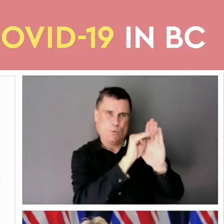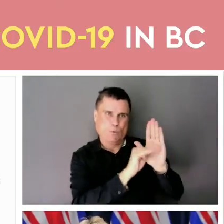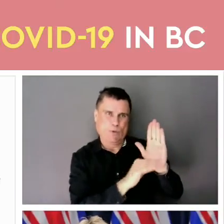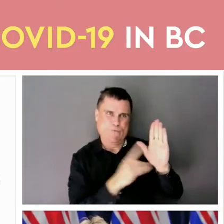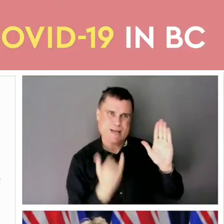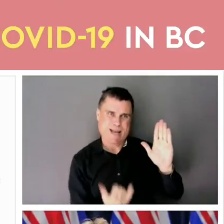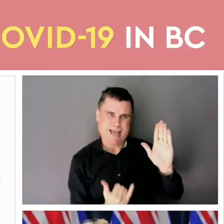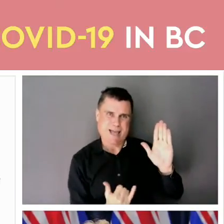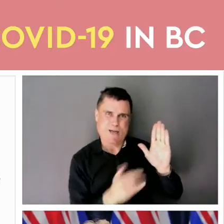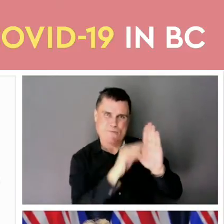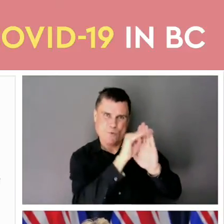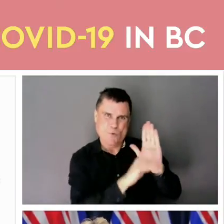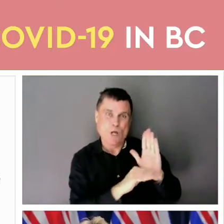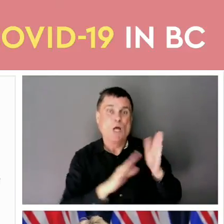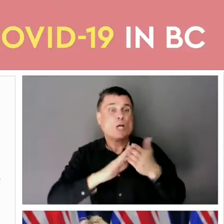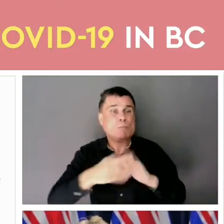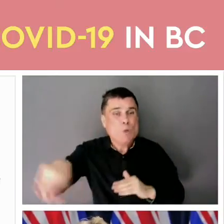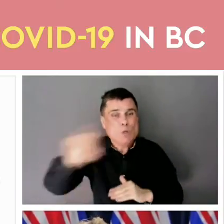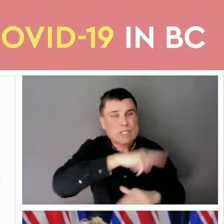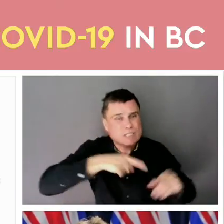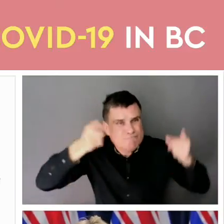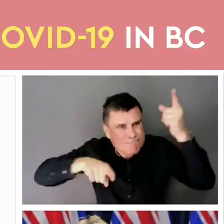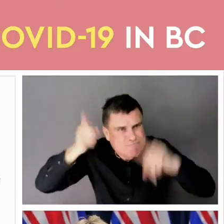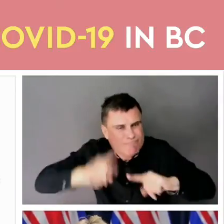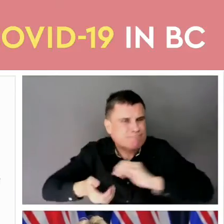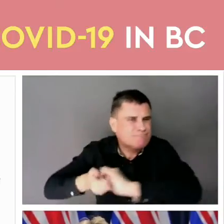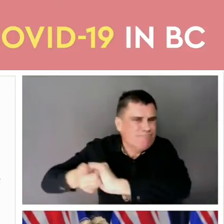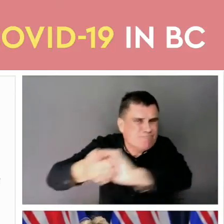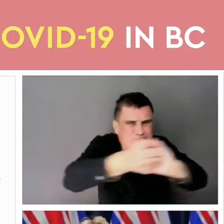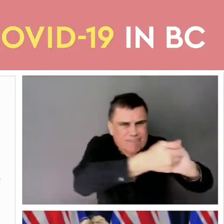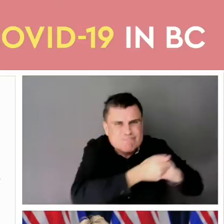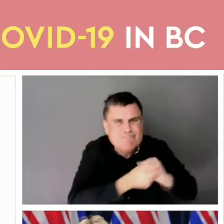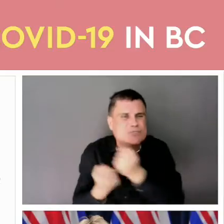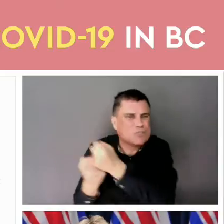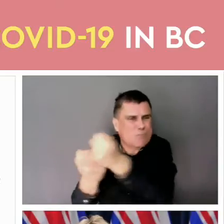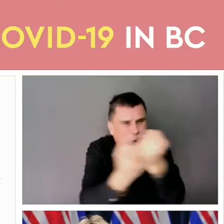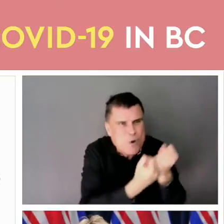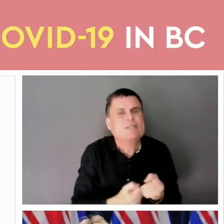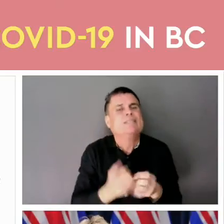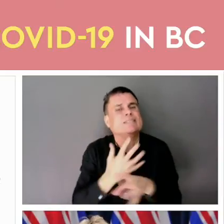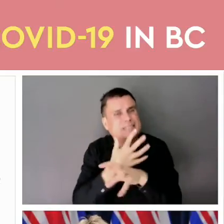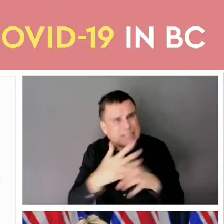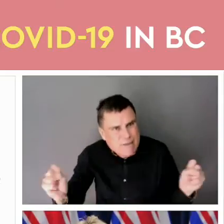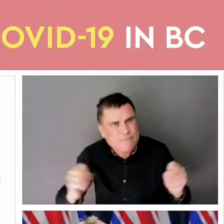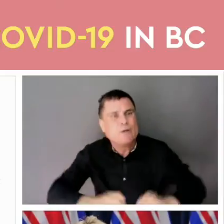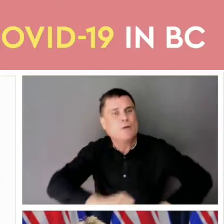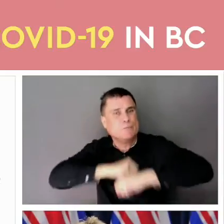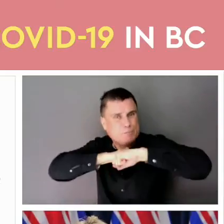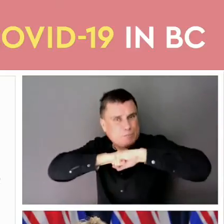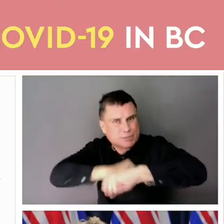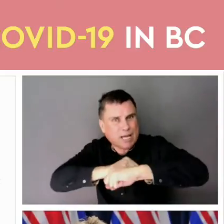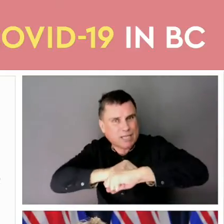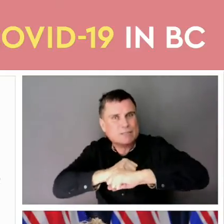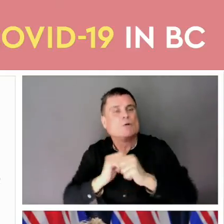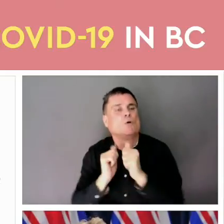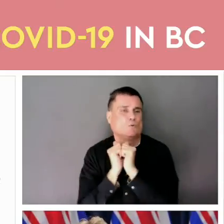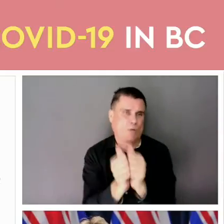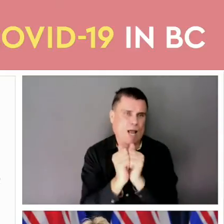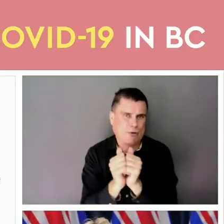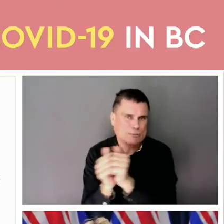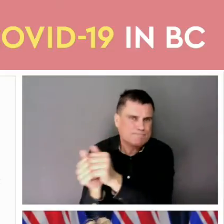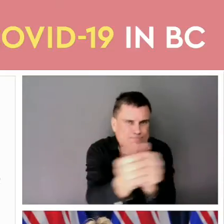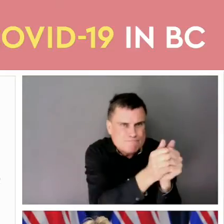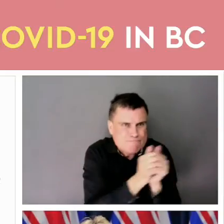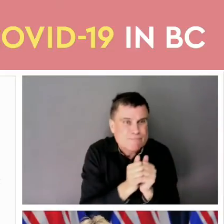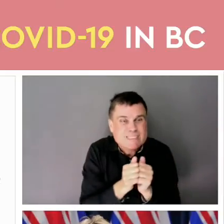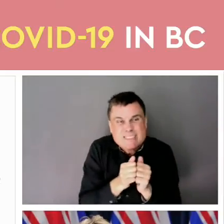have, to keep ourselves, our communities protected through these next few months as we get towards the light, as